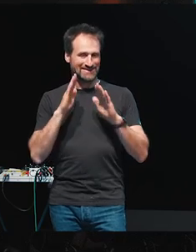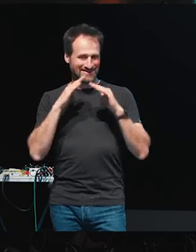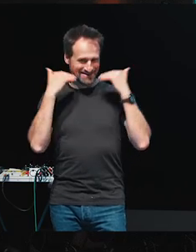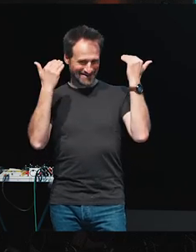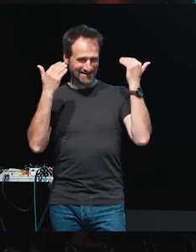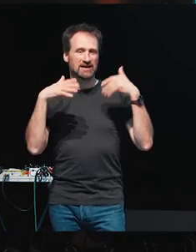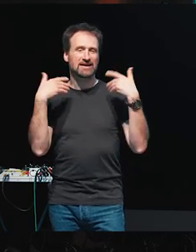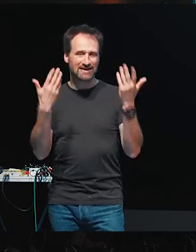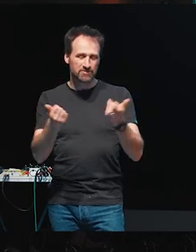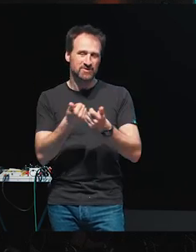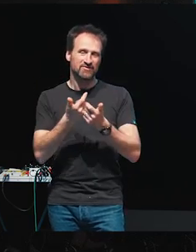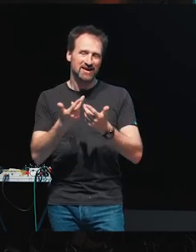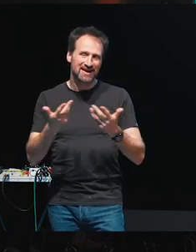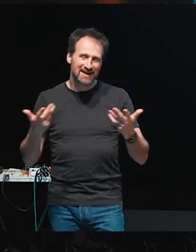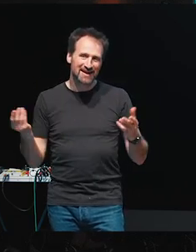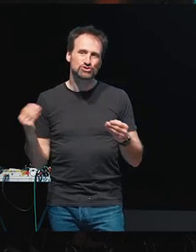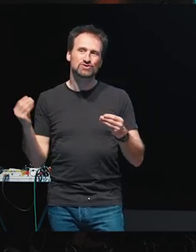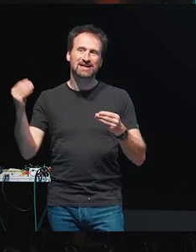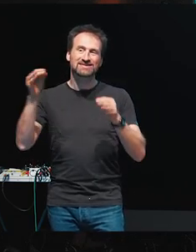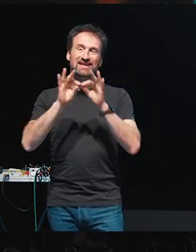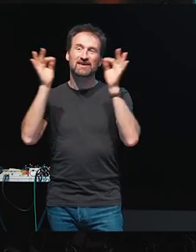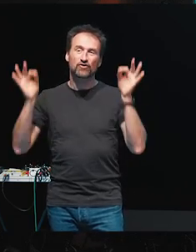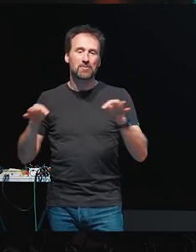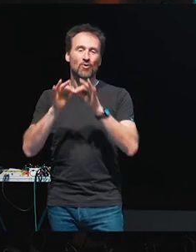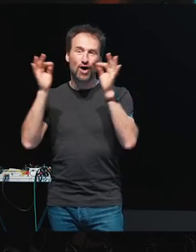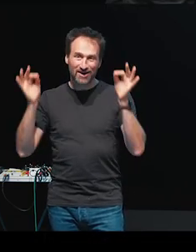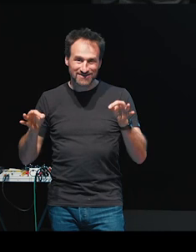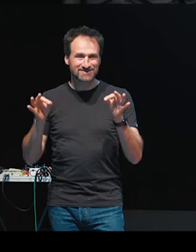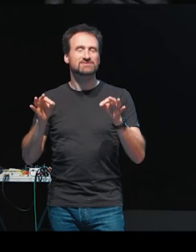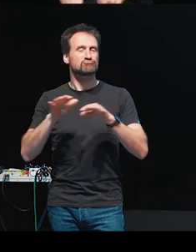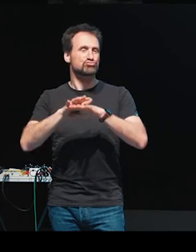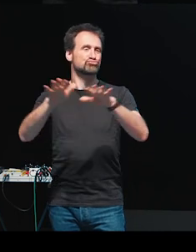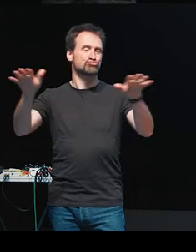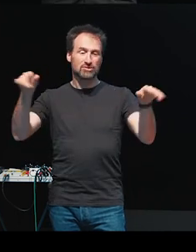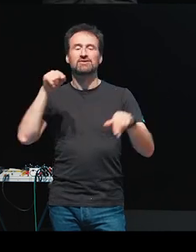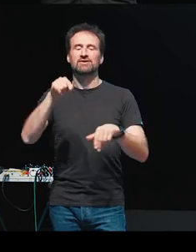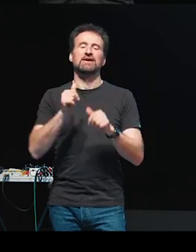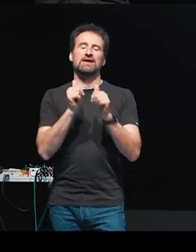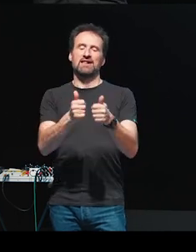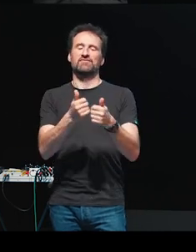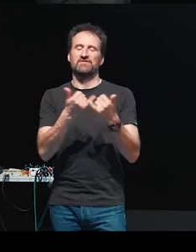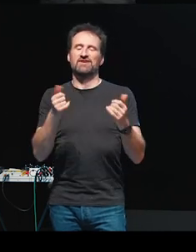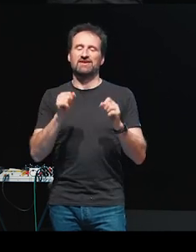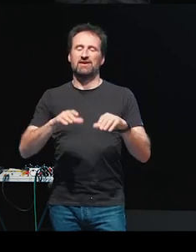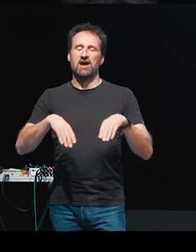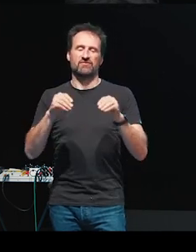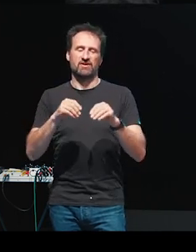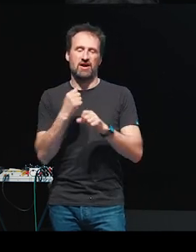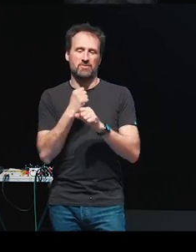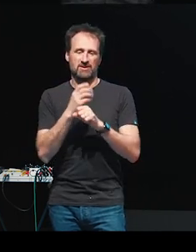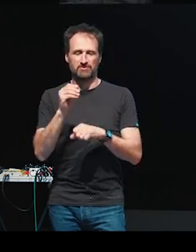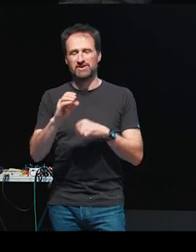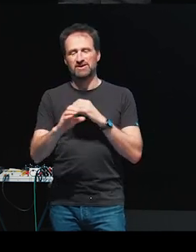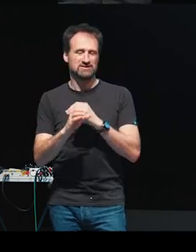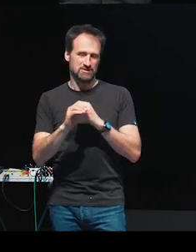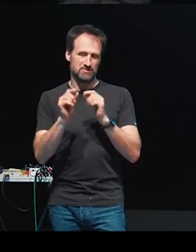a lot of additional frameworks out there that help to get started with custom elements. For instance, in the